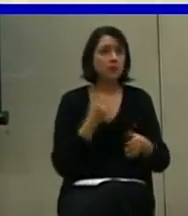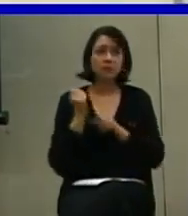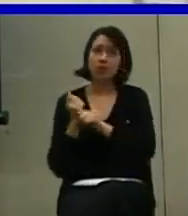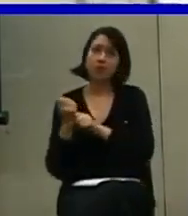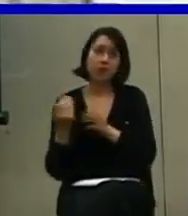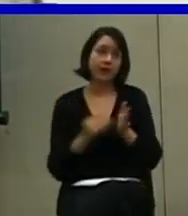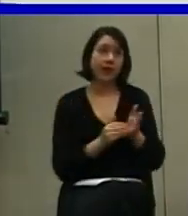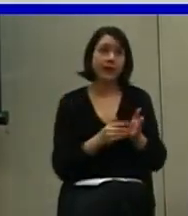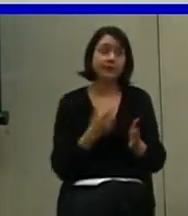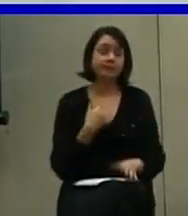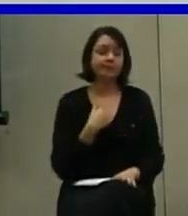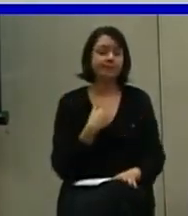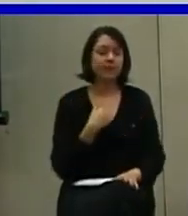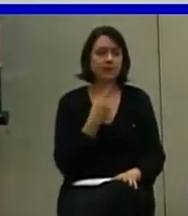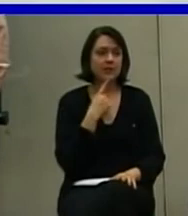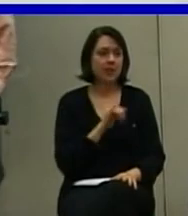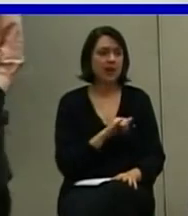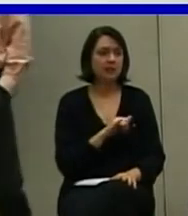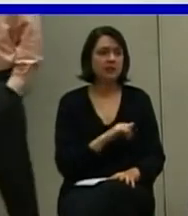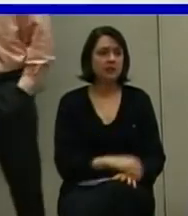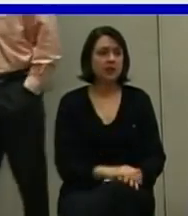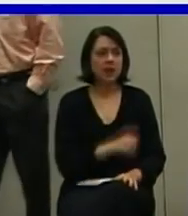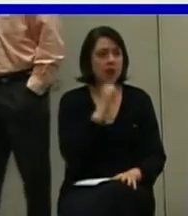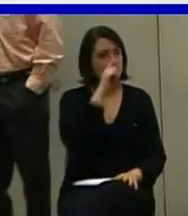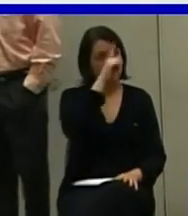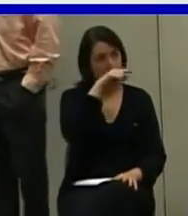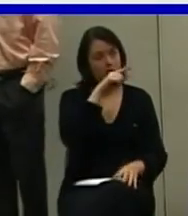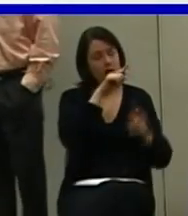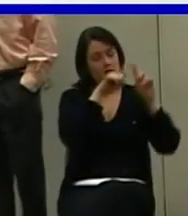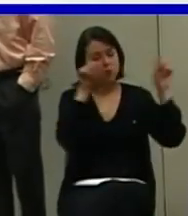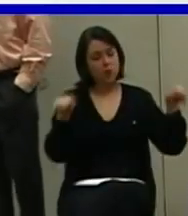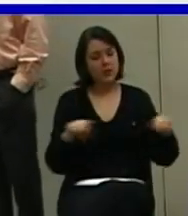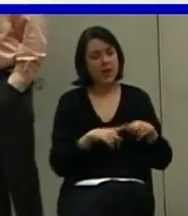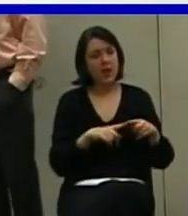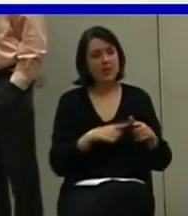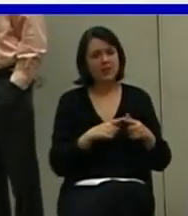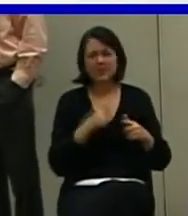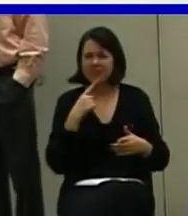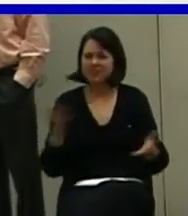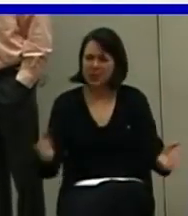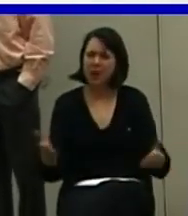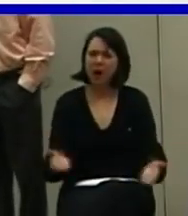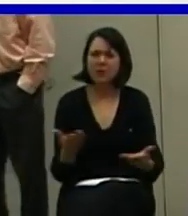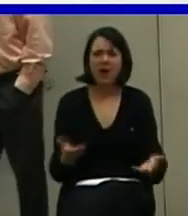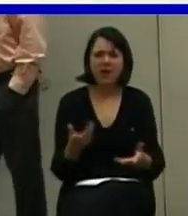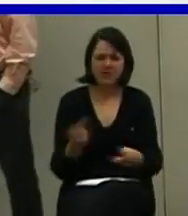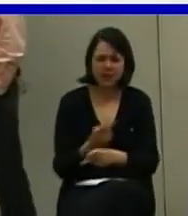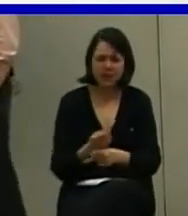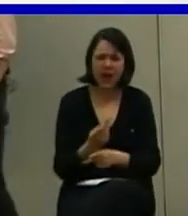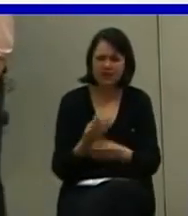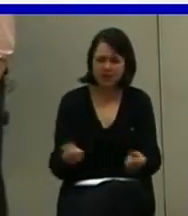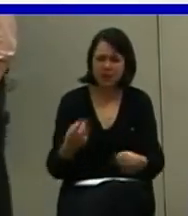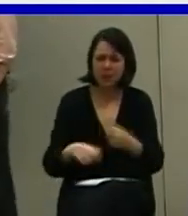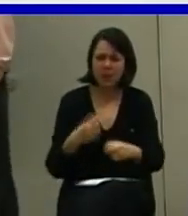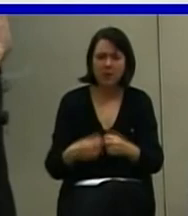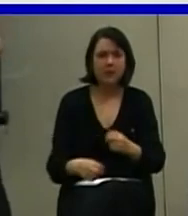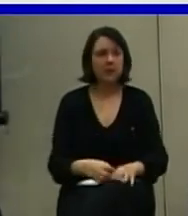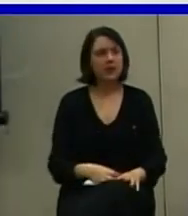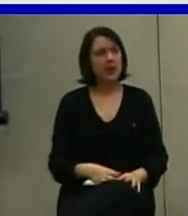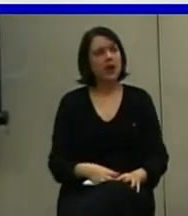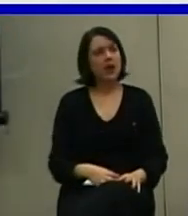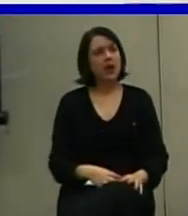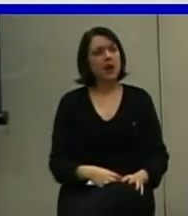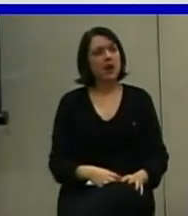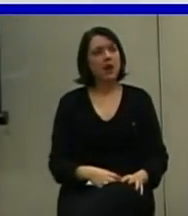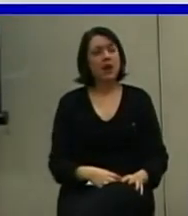softball again. And I would just walk by and say that, but not put a mark on the board. And then you'd hear kids going, figure it out, man, figure it out. And they do this thing, and then I walk by and